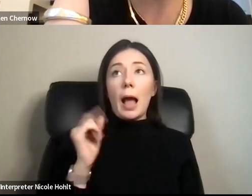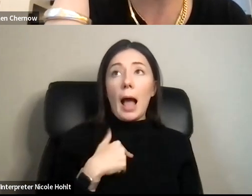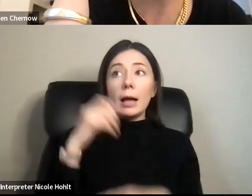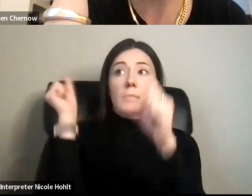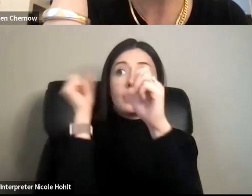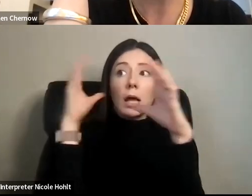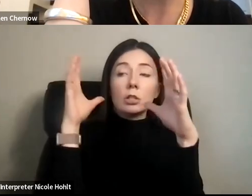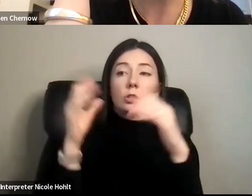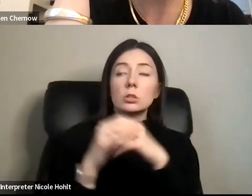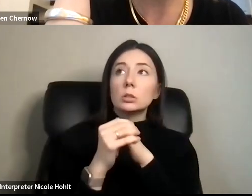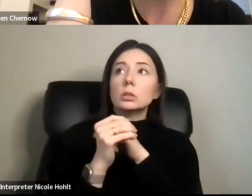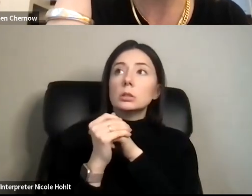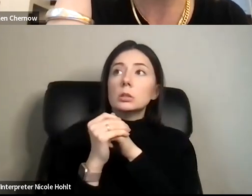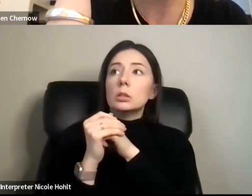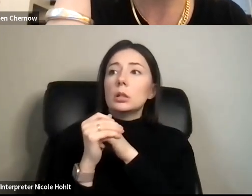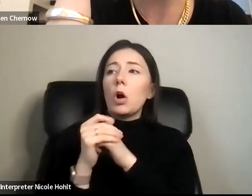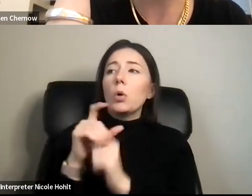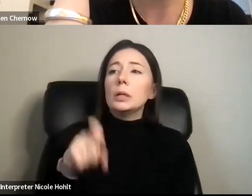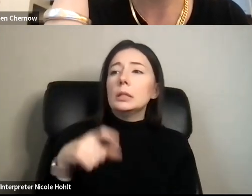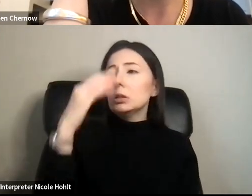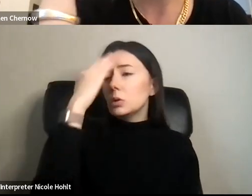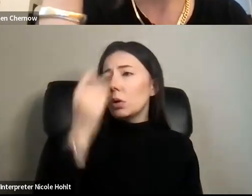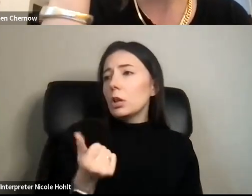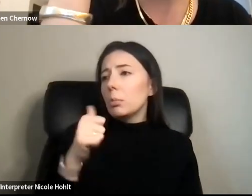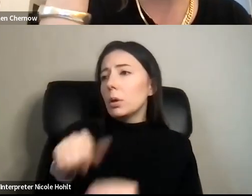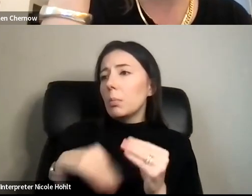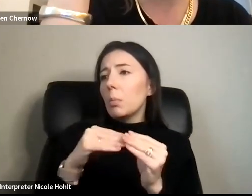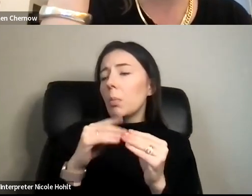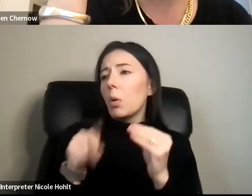would like need to know a little bit more about,